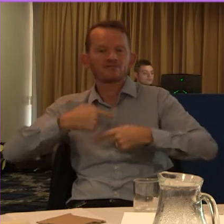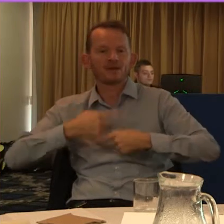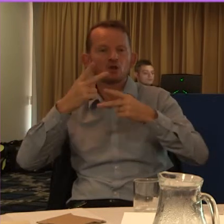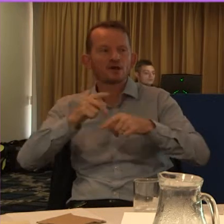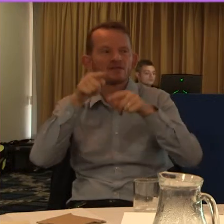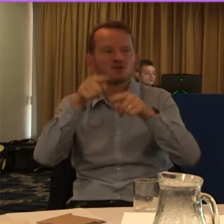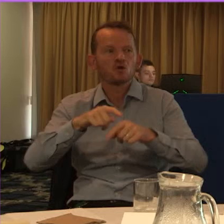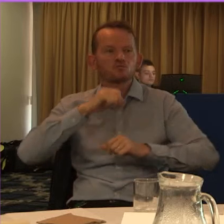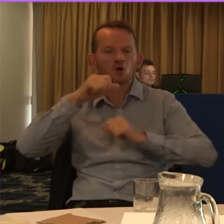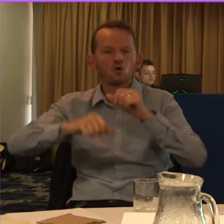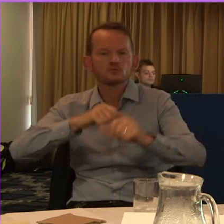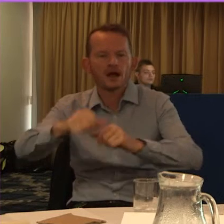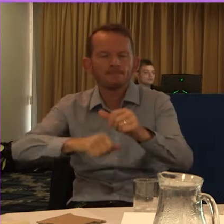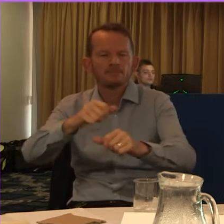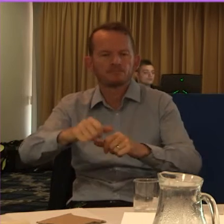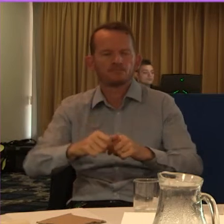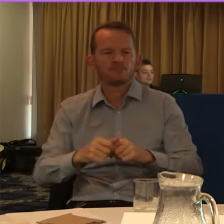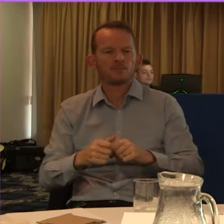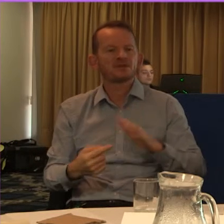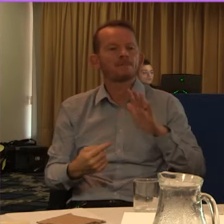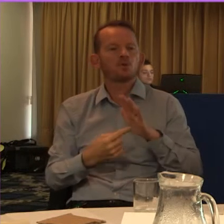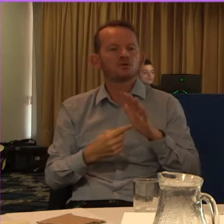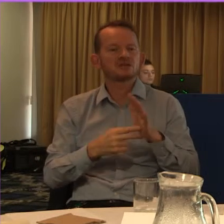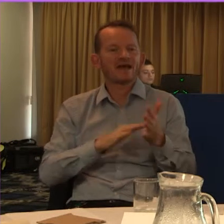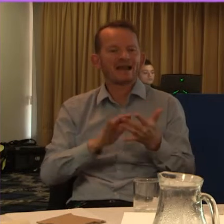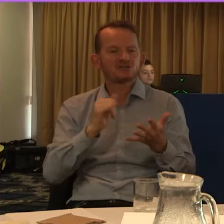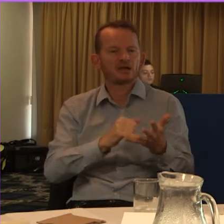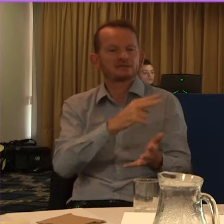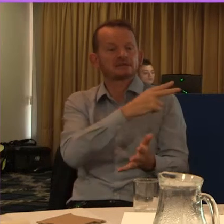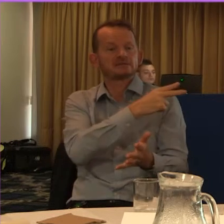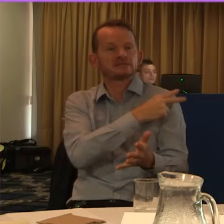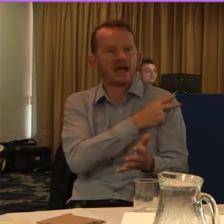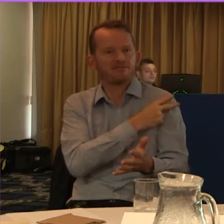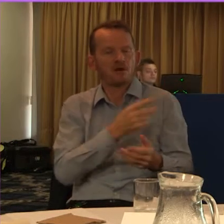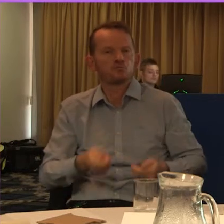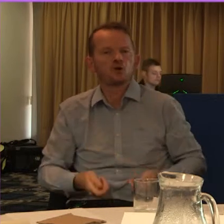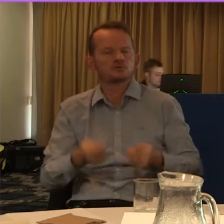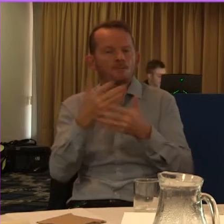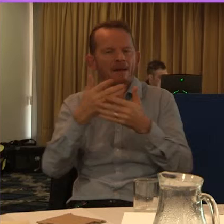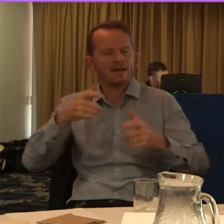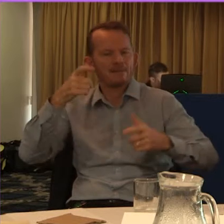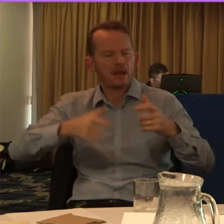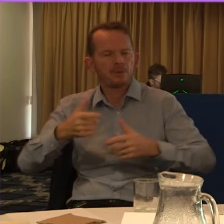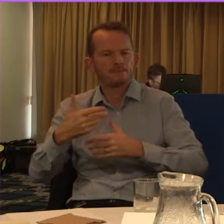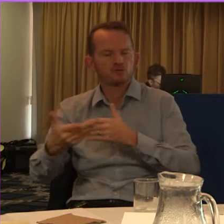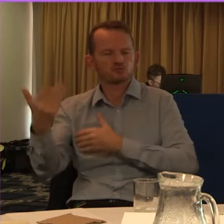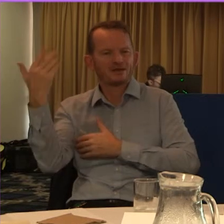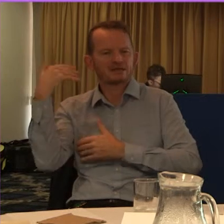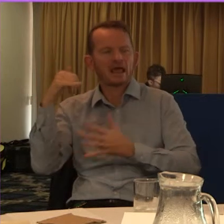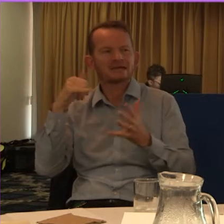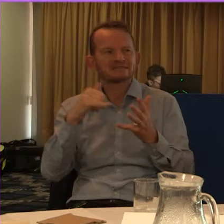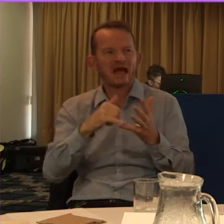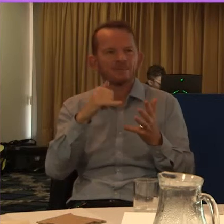program. But the importance of well-being in NHS staff's been highlighted by many people, and perhaps most